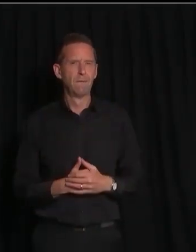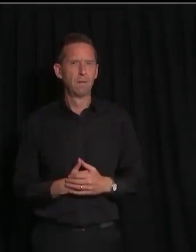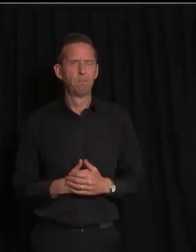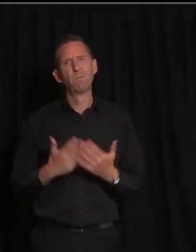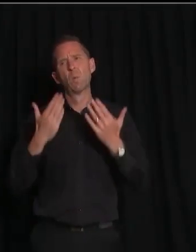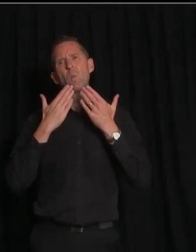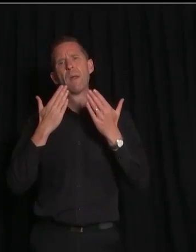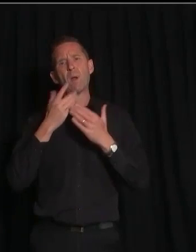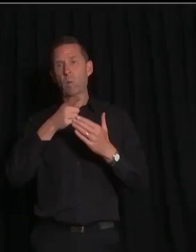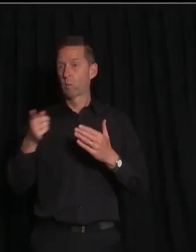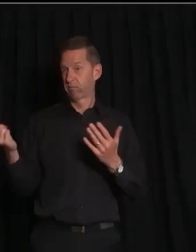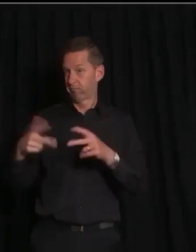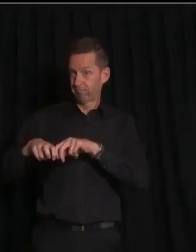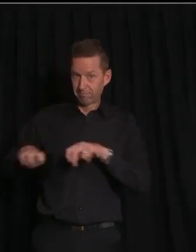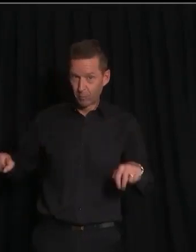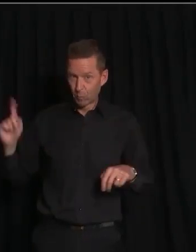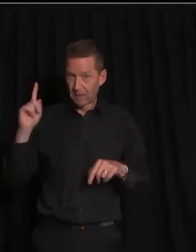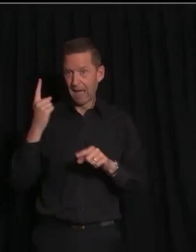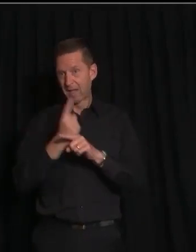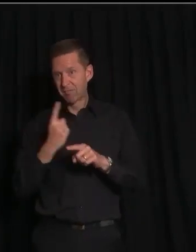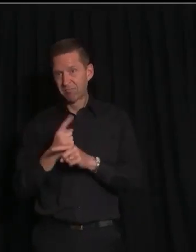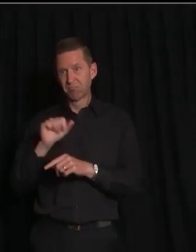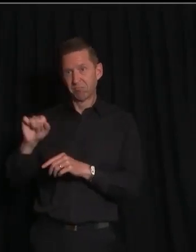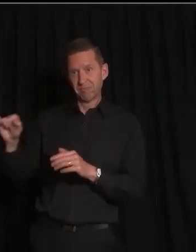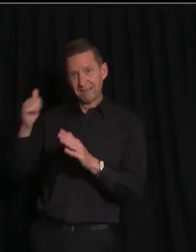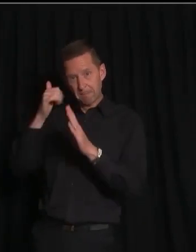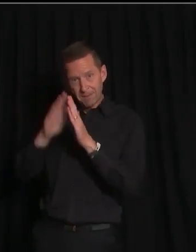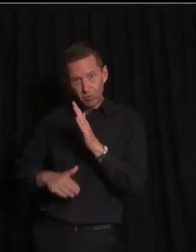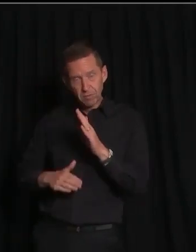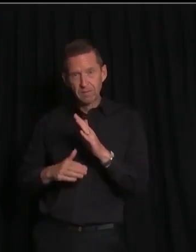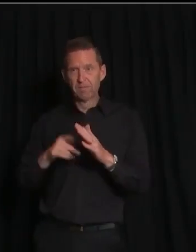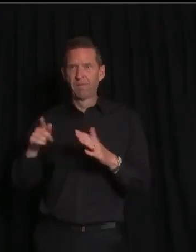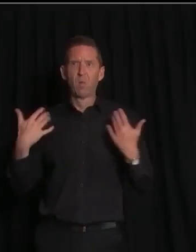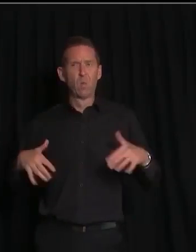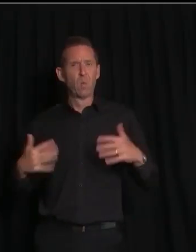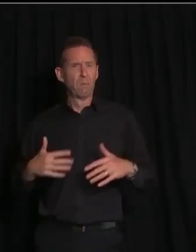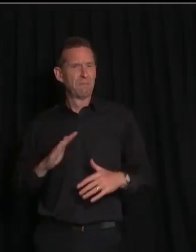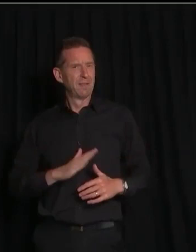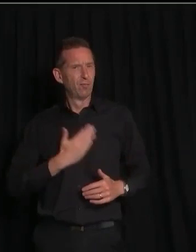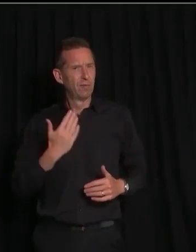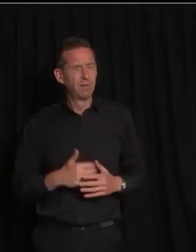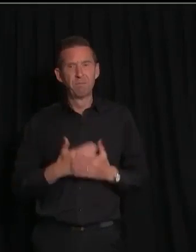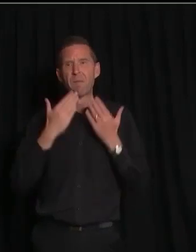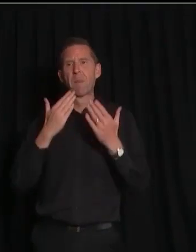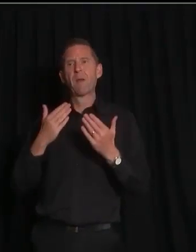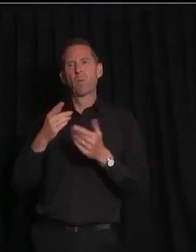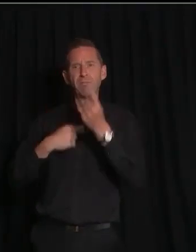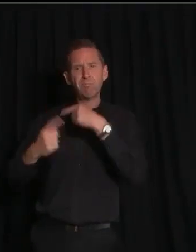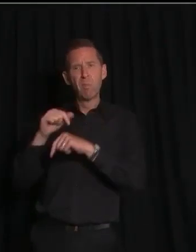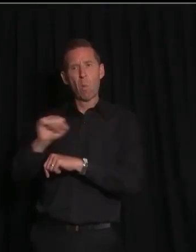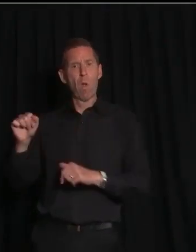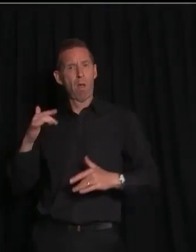in this panel. It was very, very interesting. Thank you for sharing your lives,